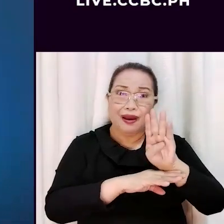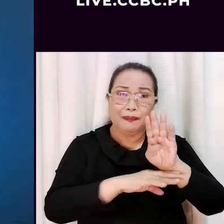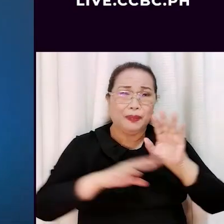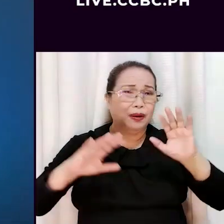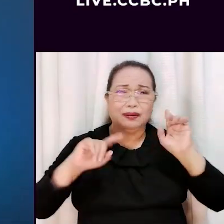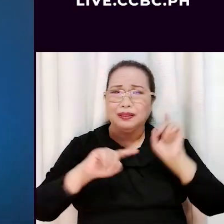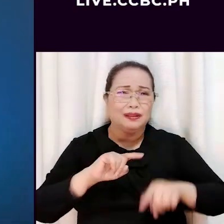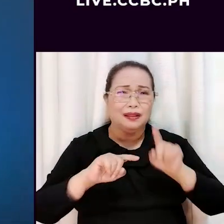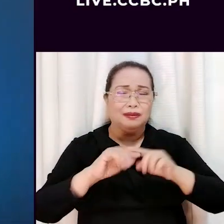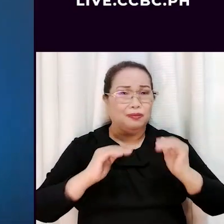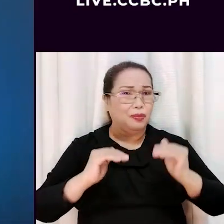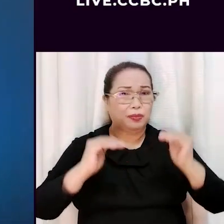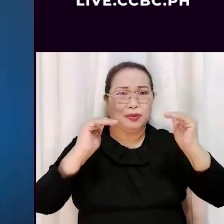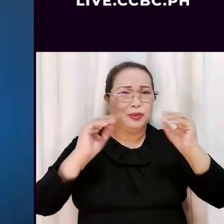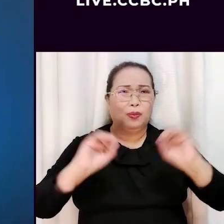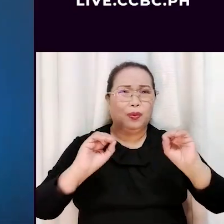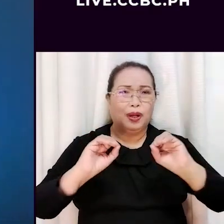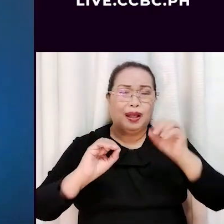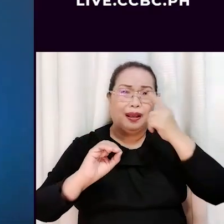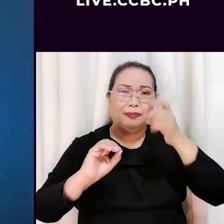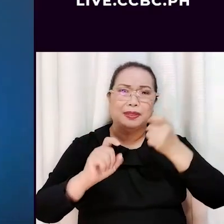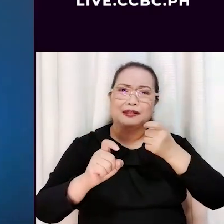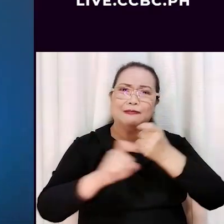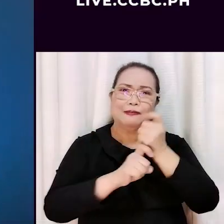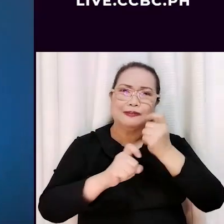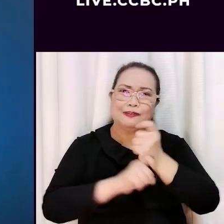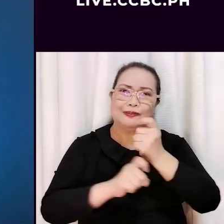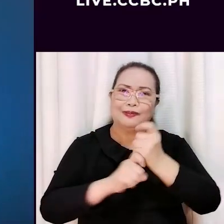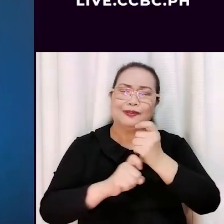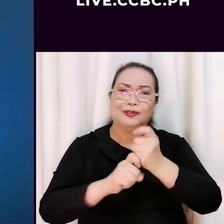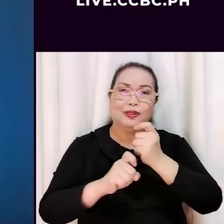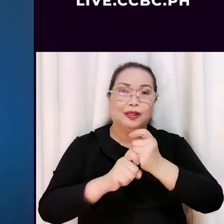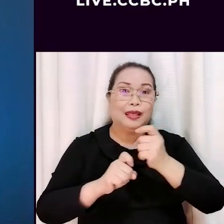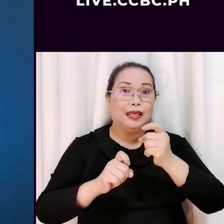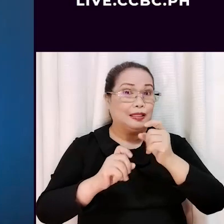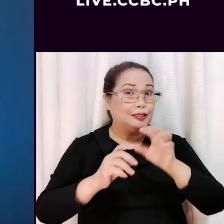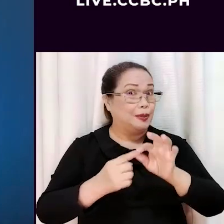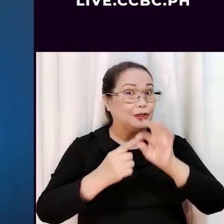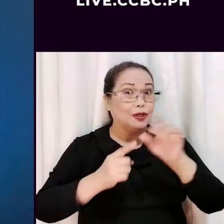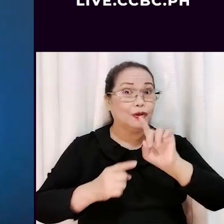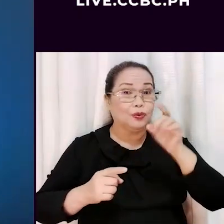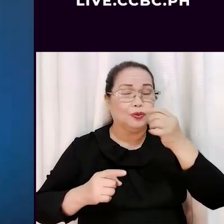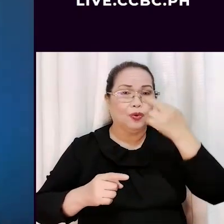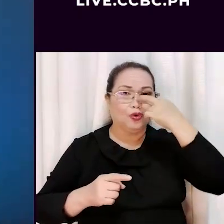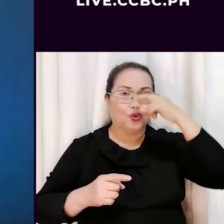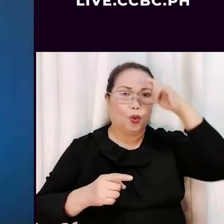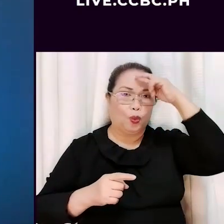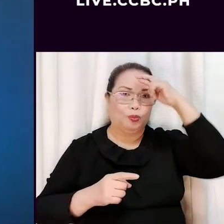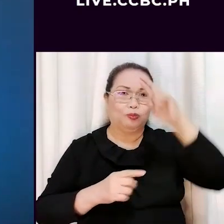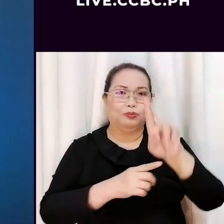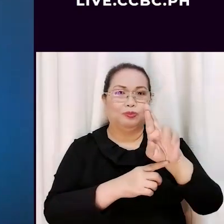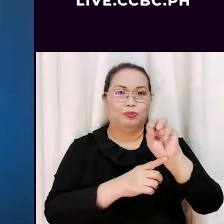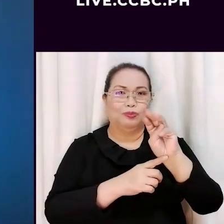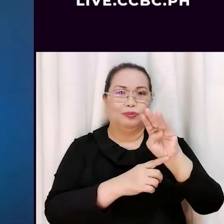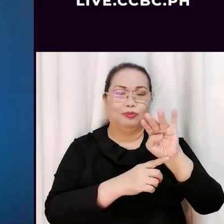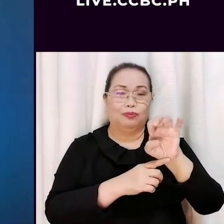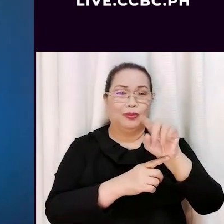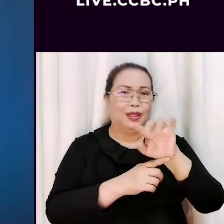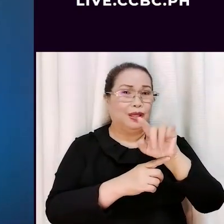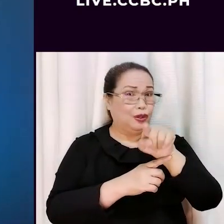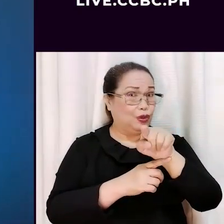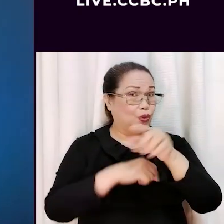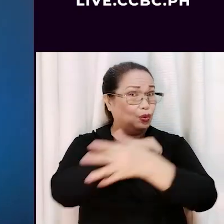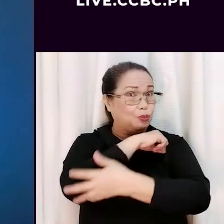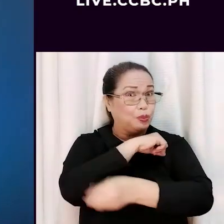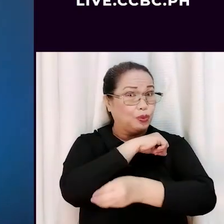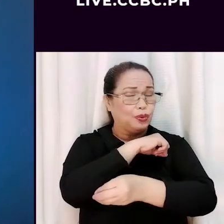get promoted. Kasi nga, ostracized sila, especially by Rome. And so God saying, even though you're poor, you're